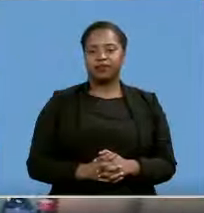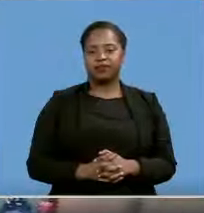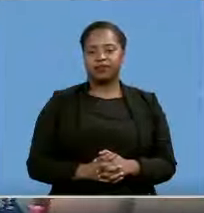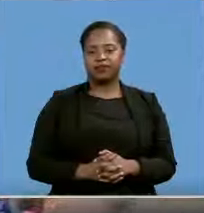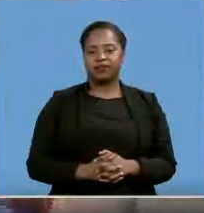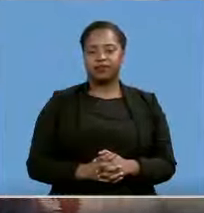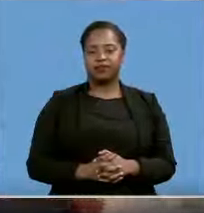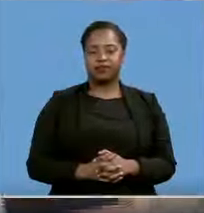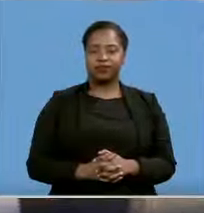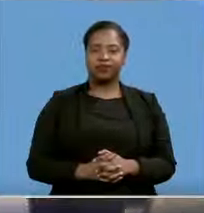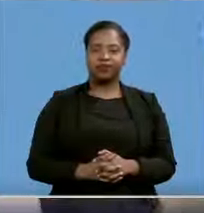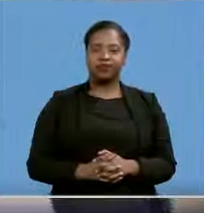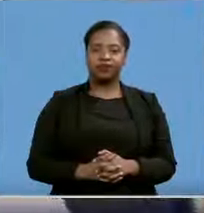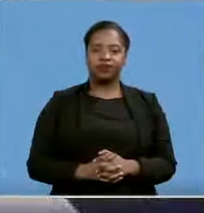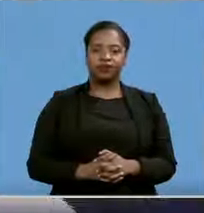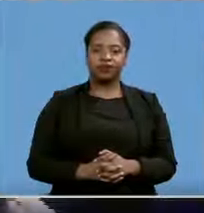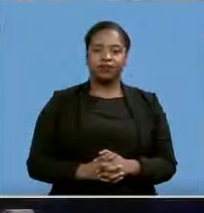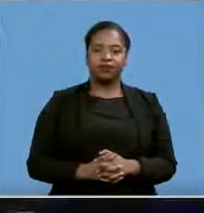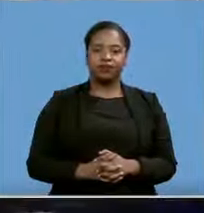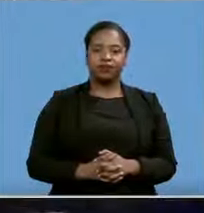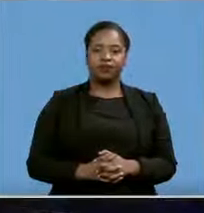Thank you.